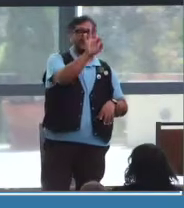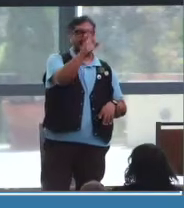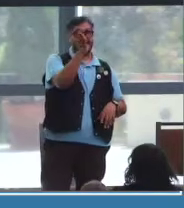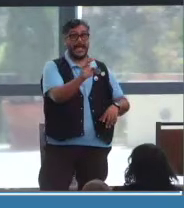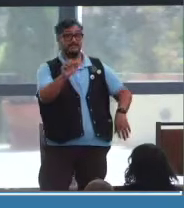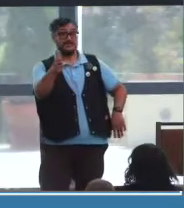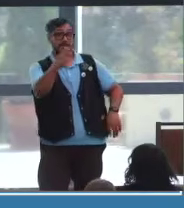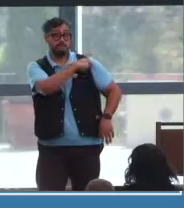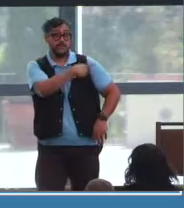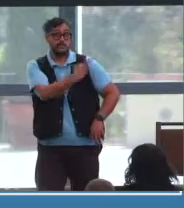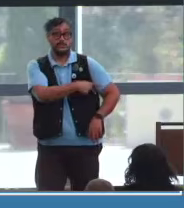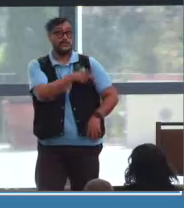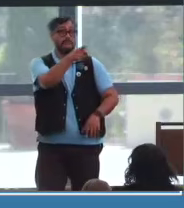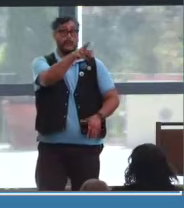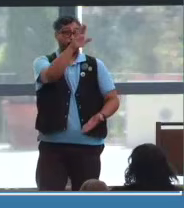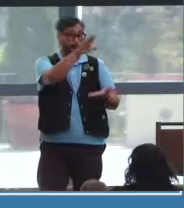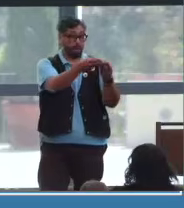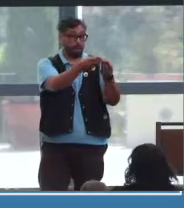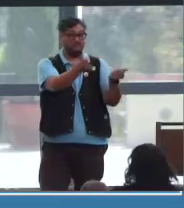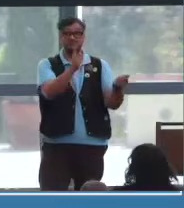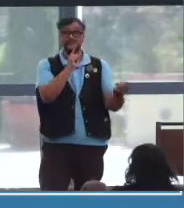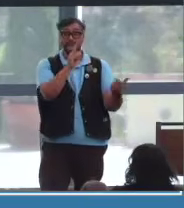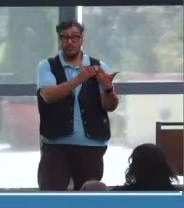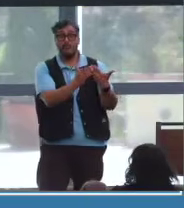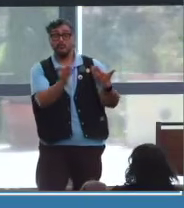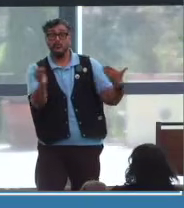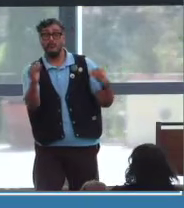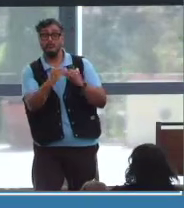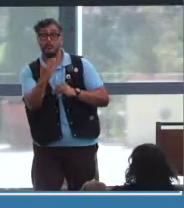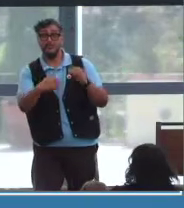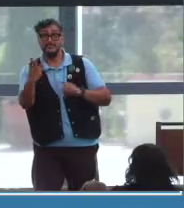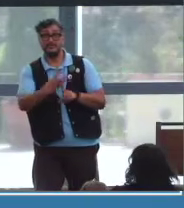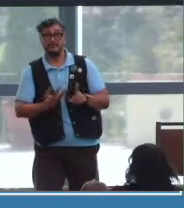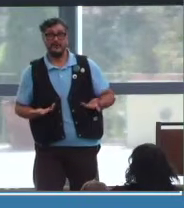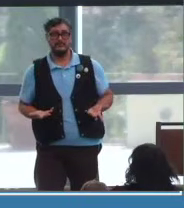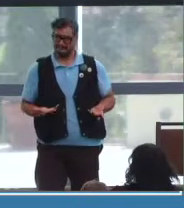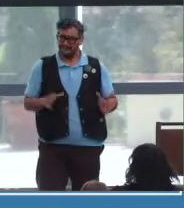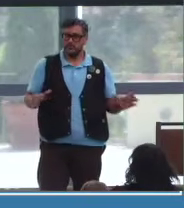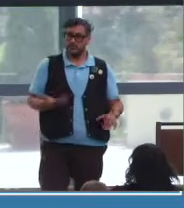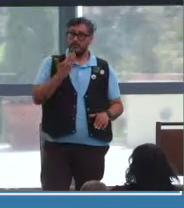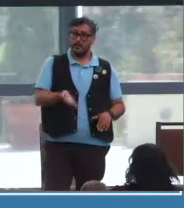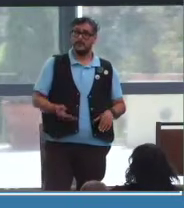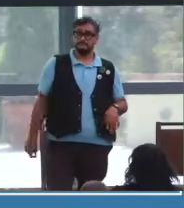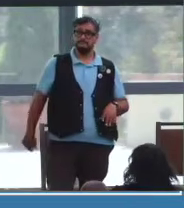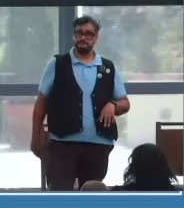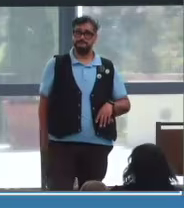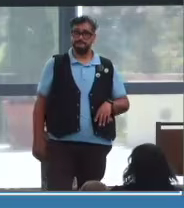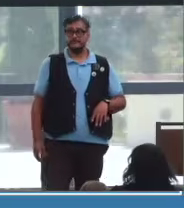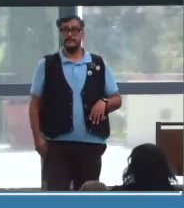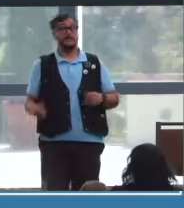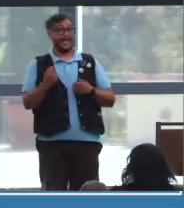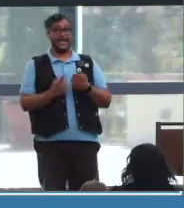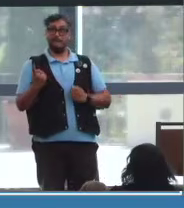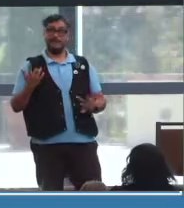through 6 months. They were on stable immunosuppression, and the patients were doing really well. Everybody